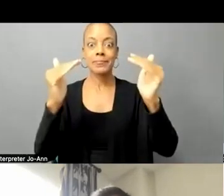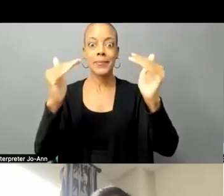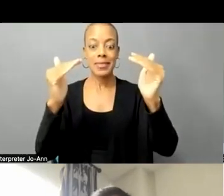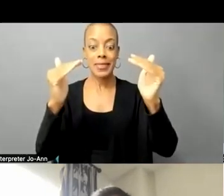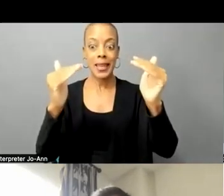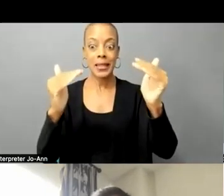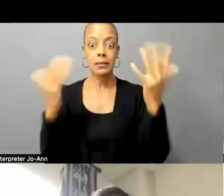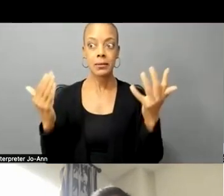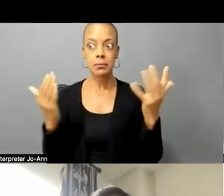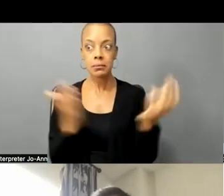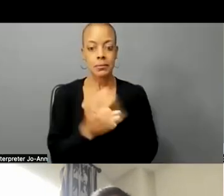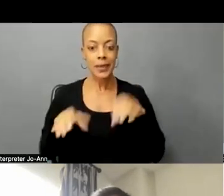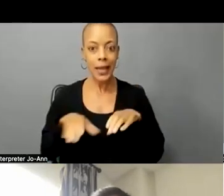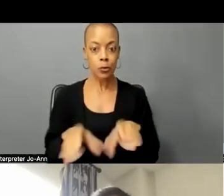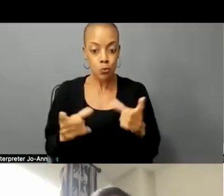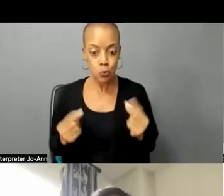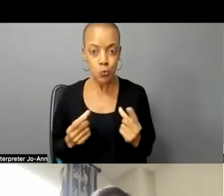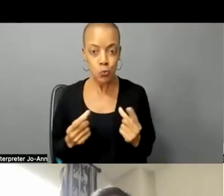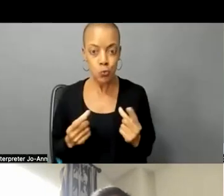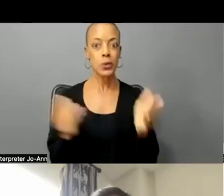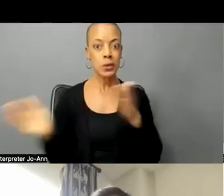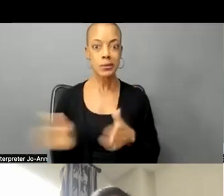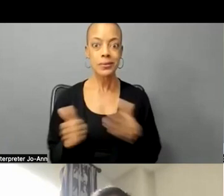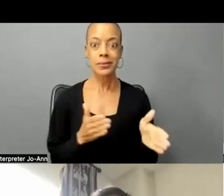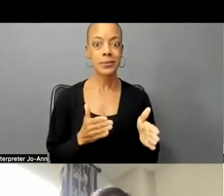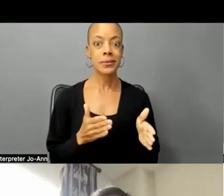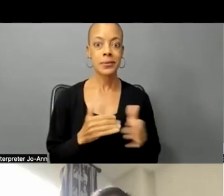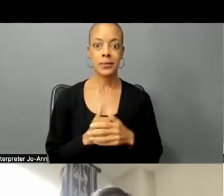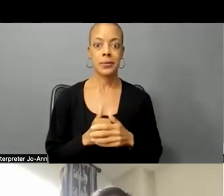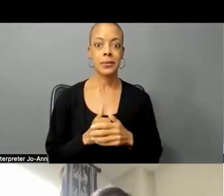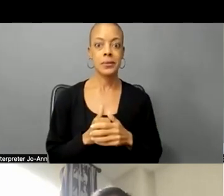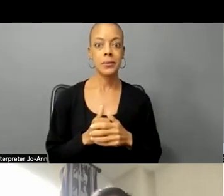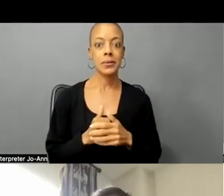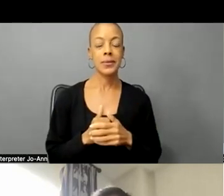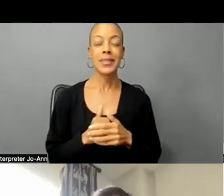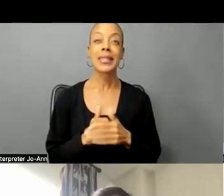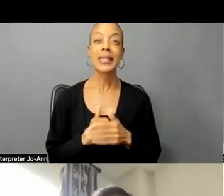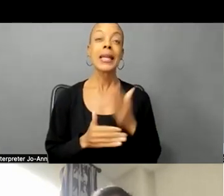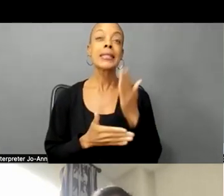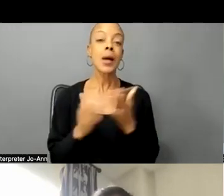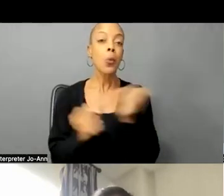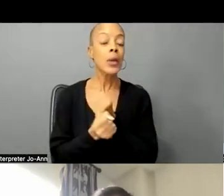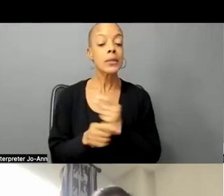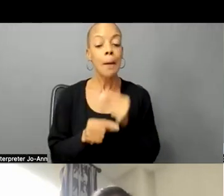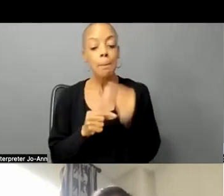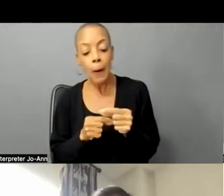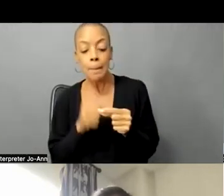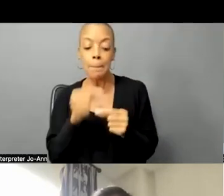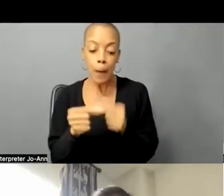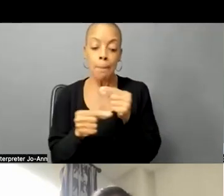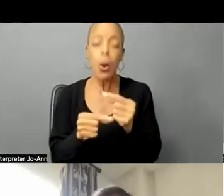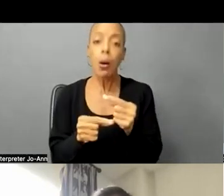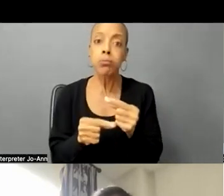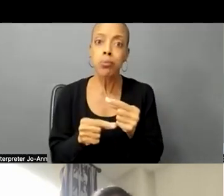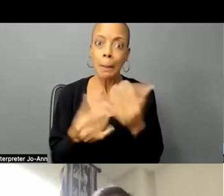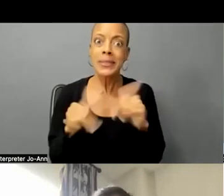take action to win, as small as the wins might be in the beginning, through doing that work and doing